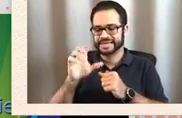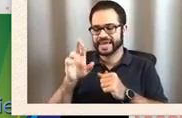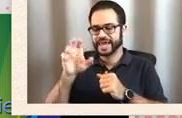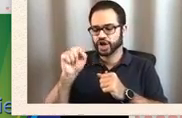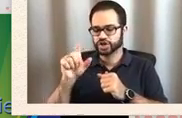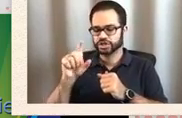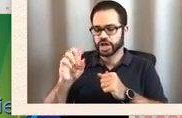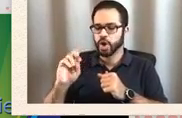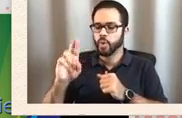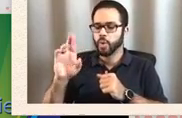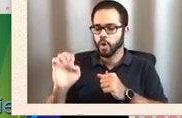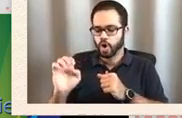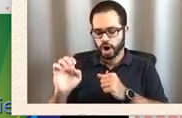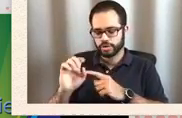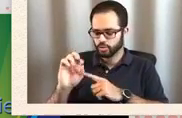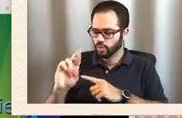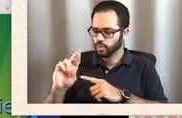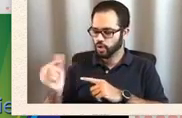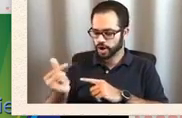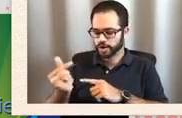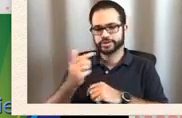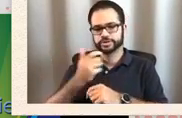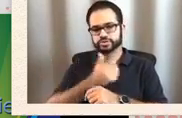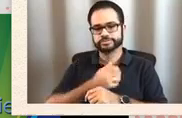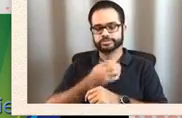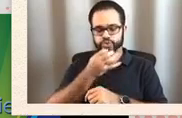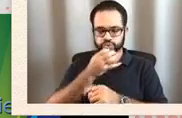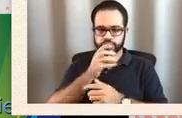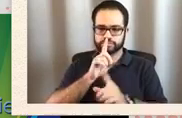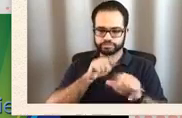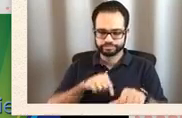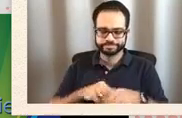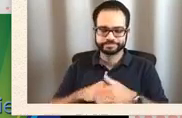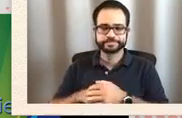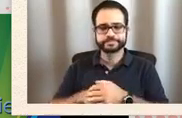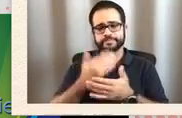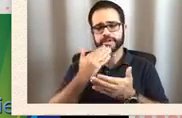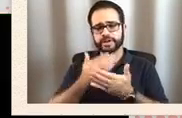email address, and I will get back to you as soon as I can. Thank you and have a great day.